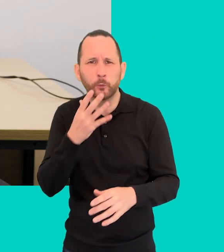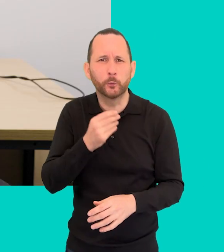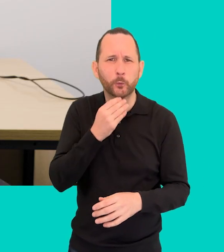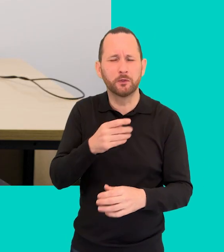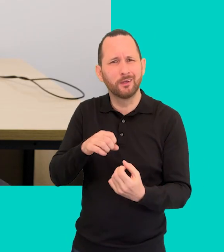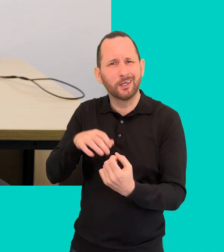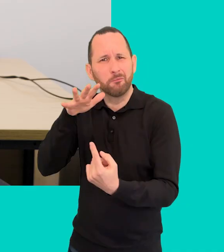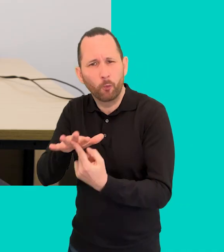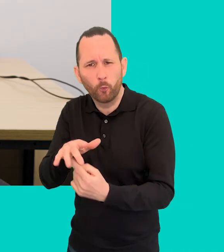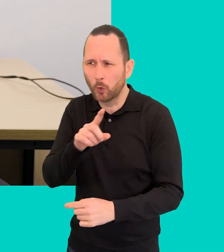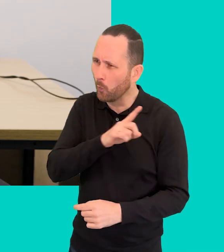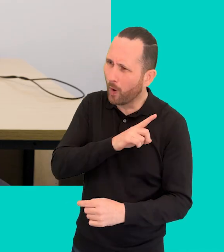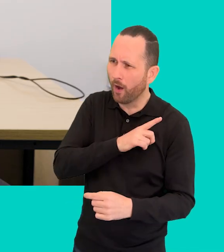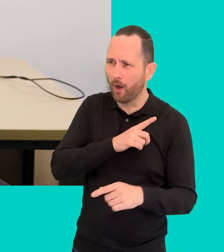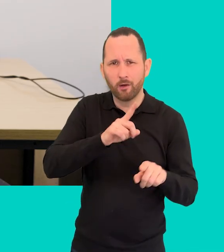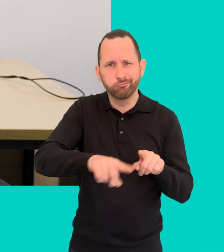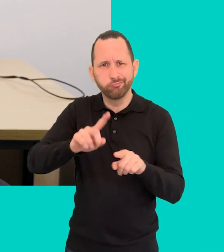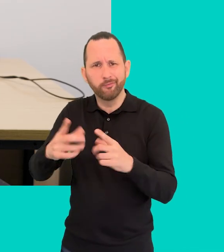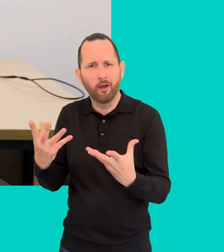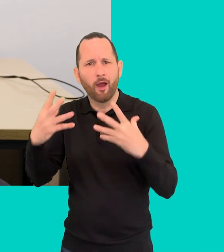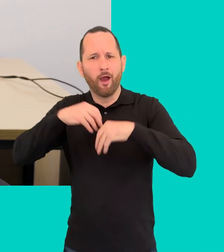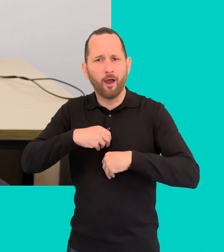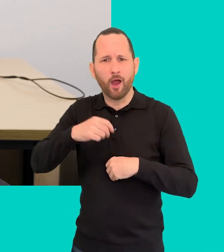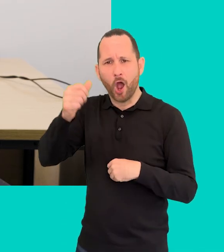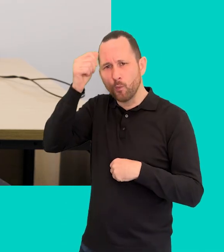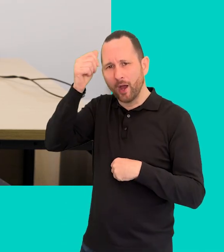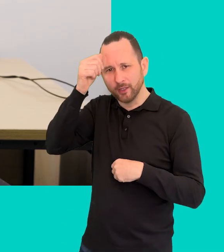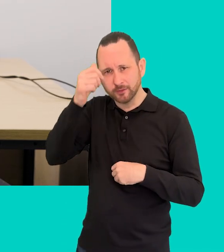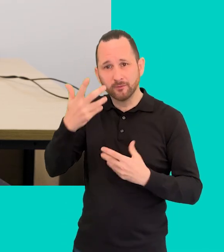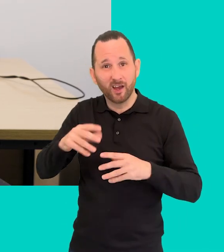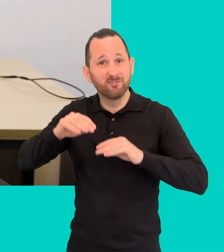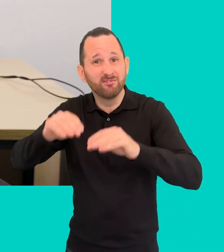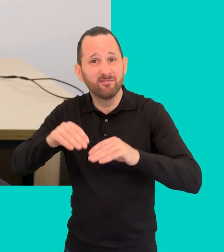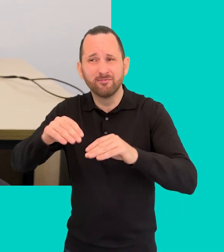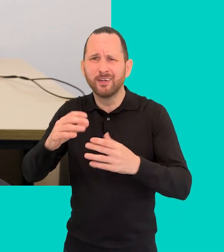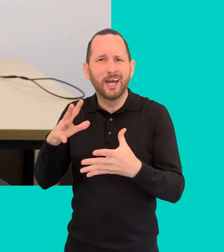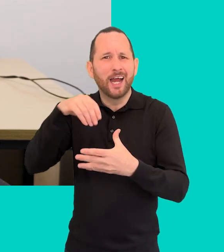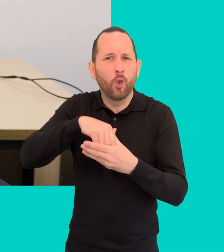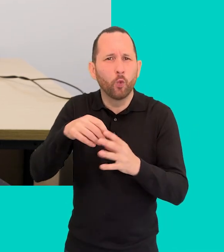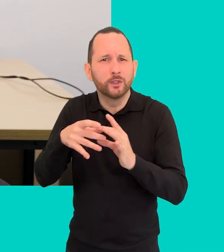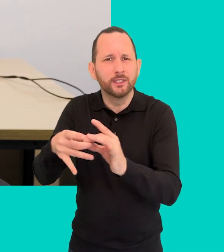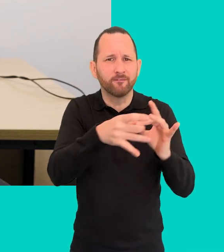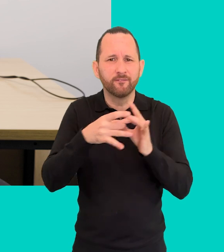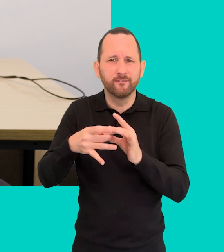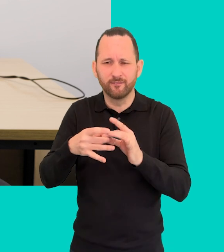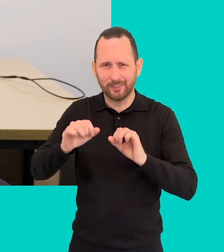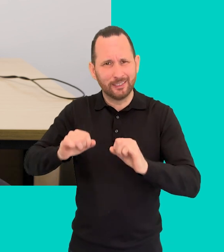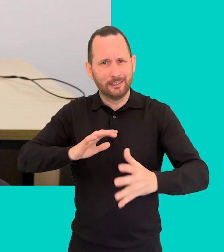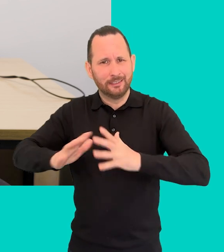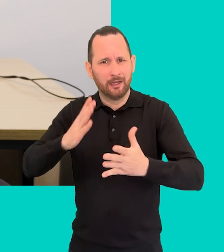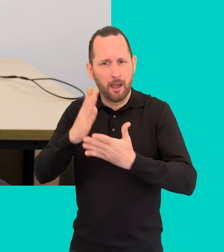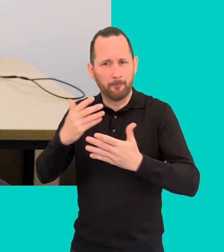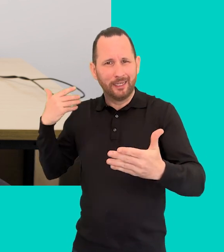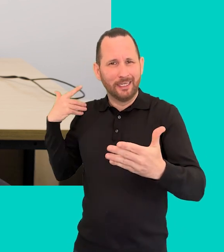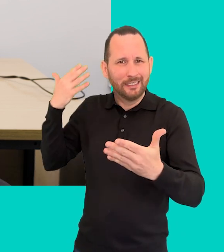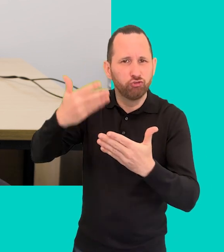lesson about why it might be important, talk about inclusivity, and talk about the history of sign language,